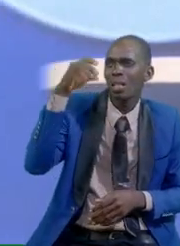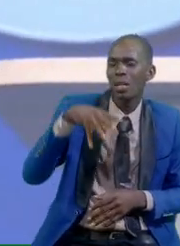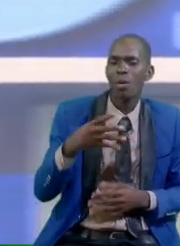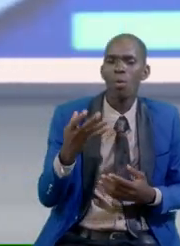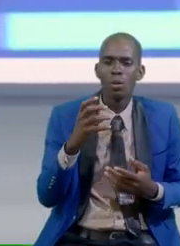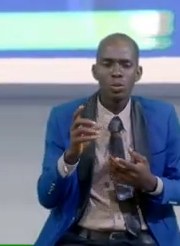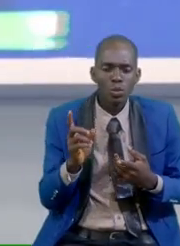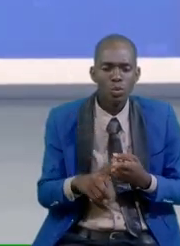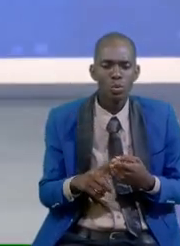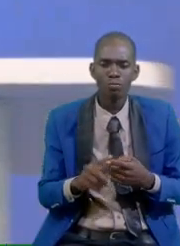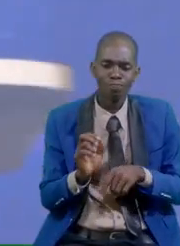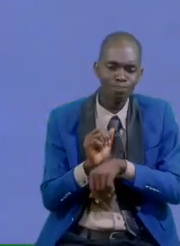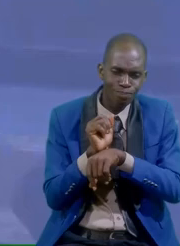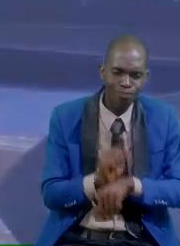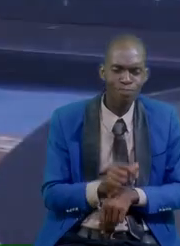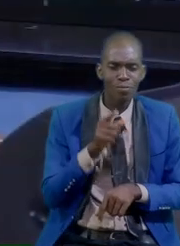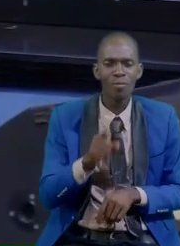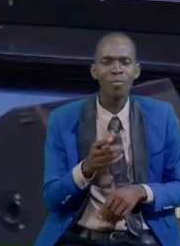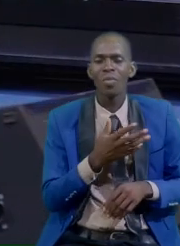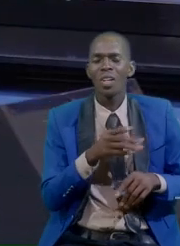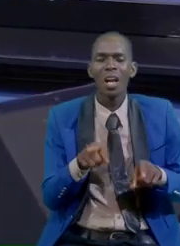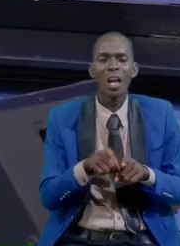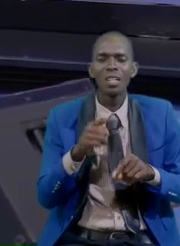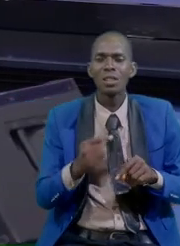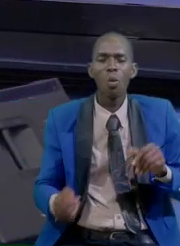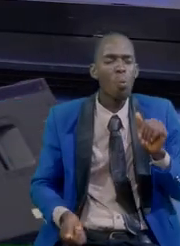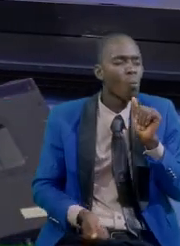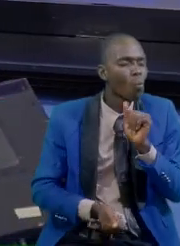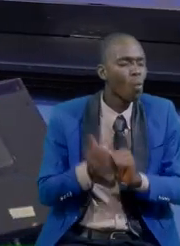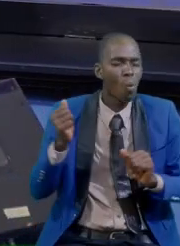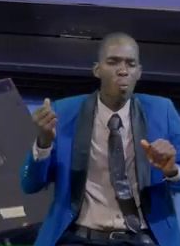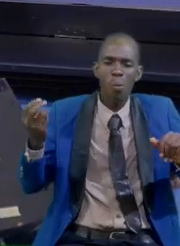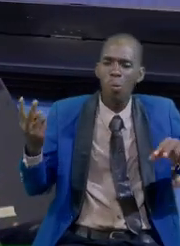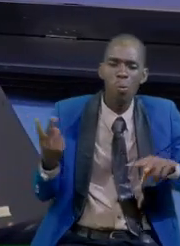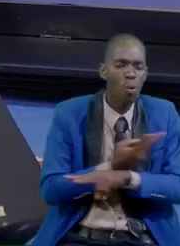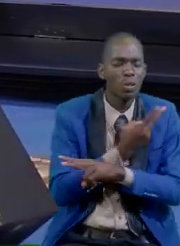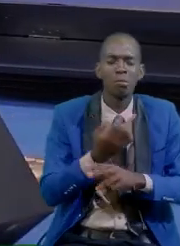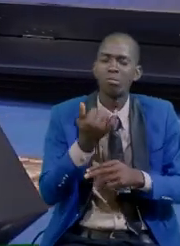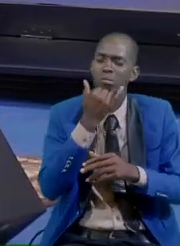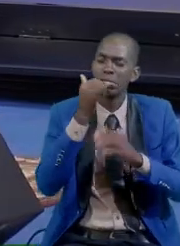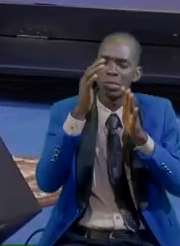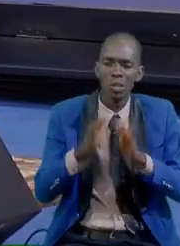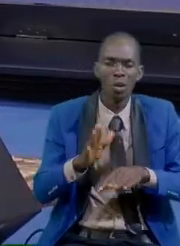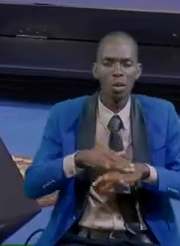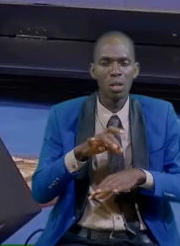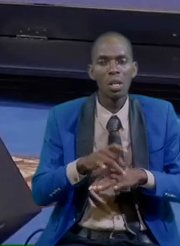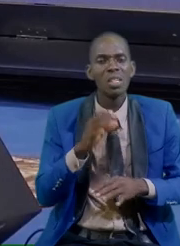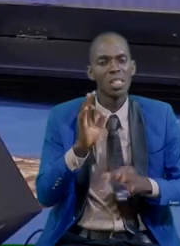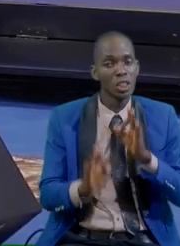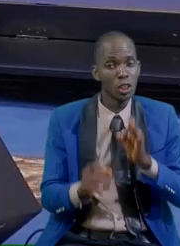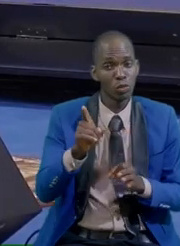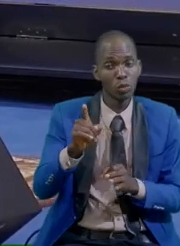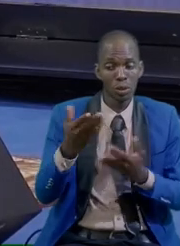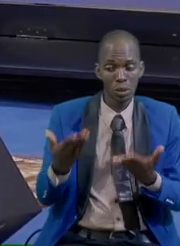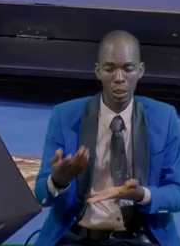as the worst offenders on earth. And then, if you were there, what would you have